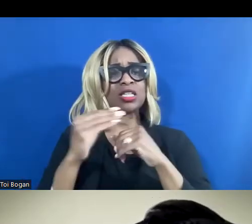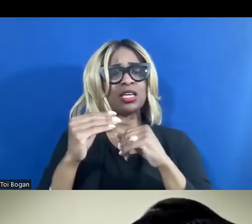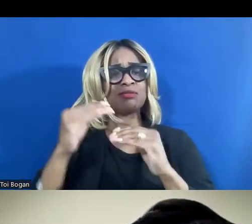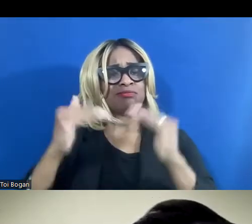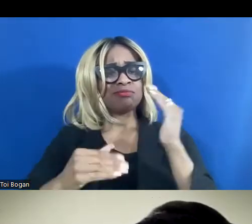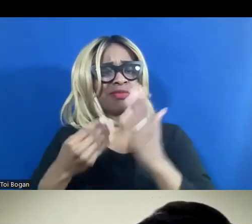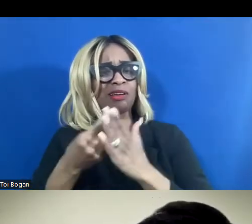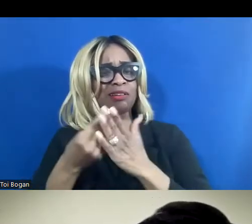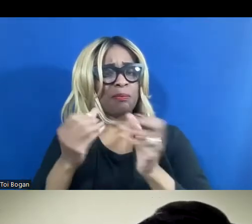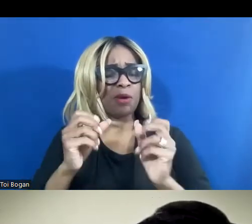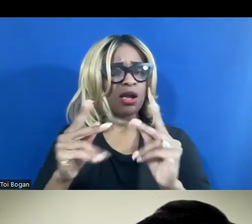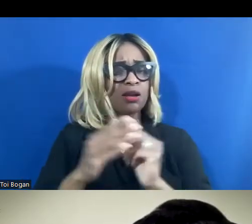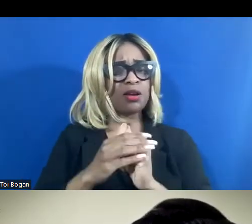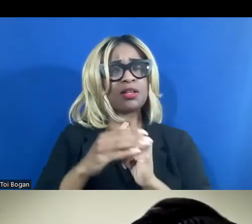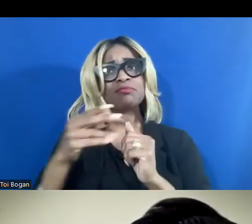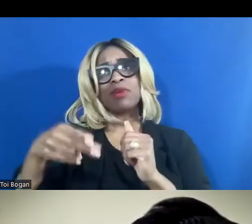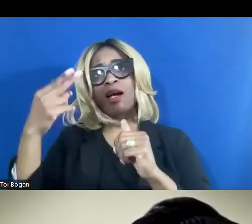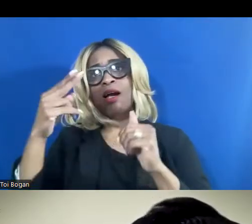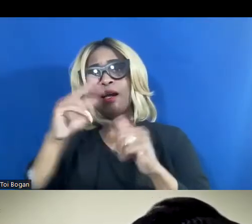opportunities, high quality education,